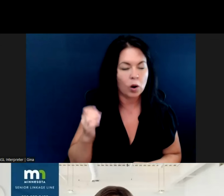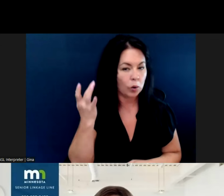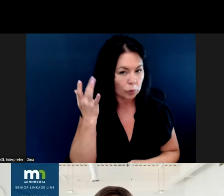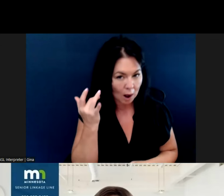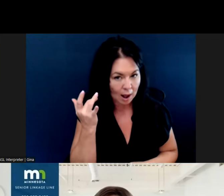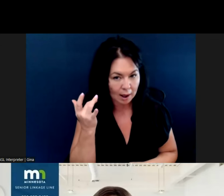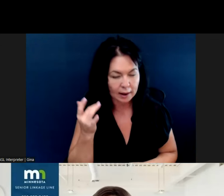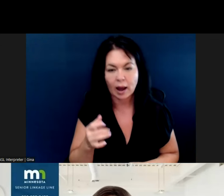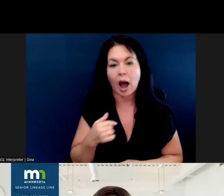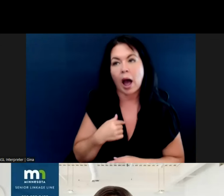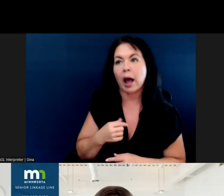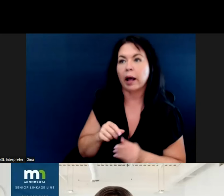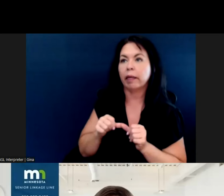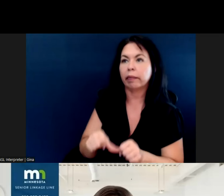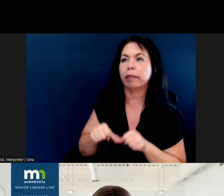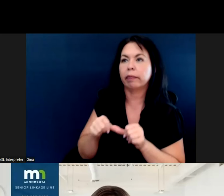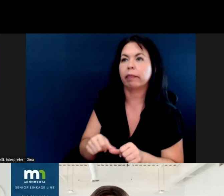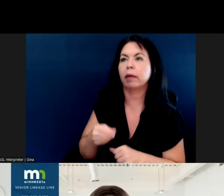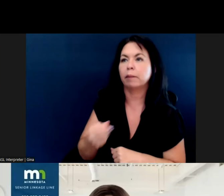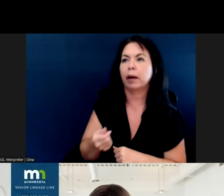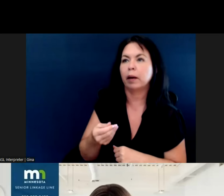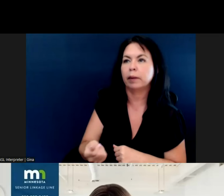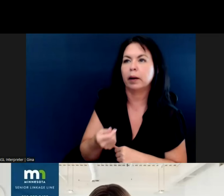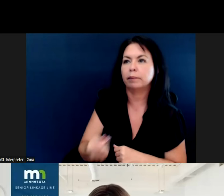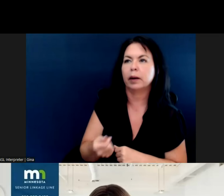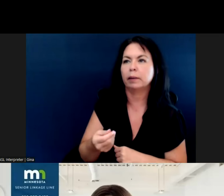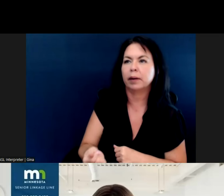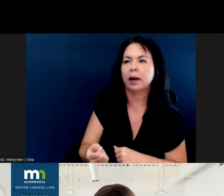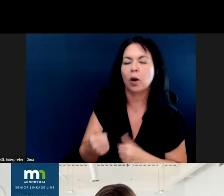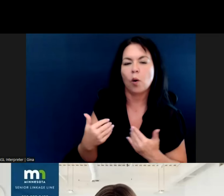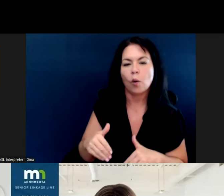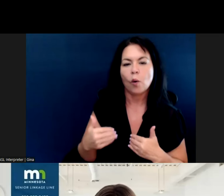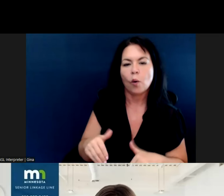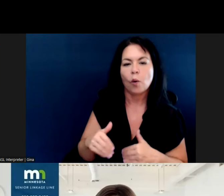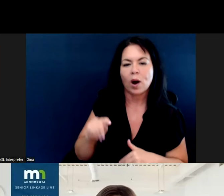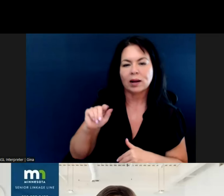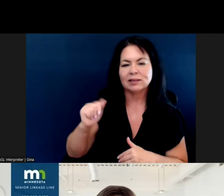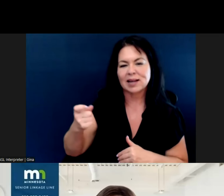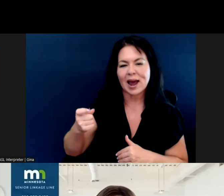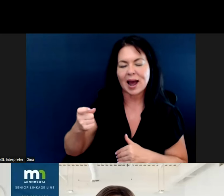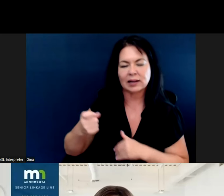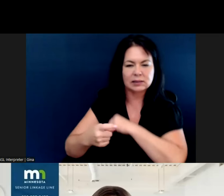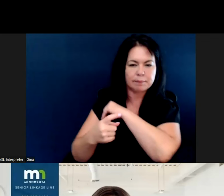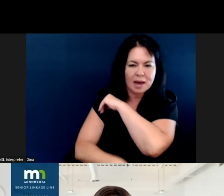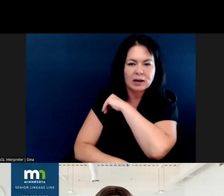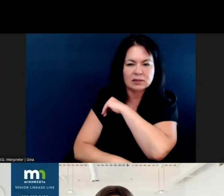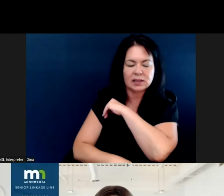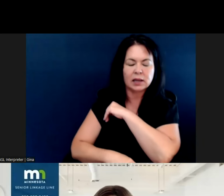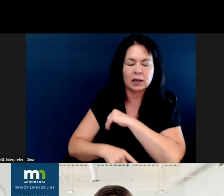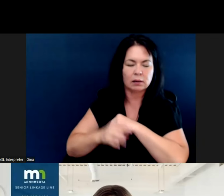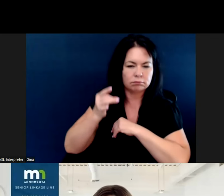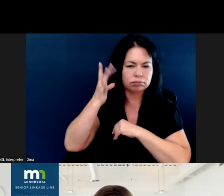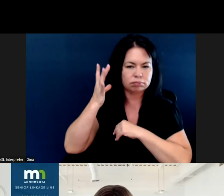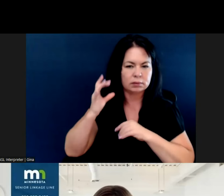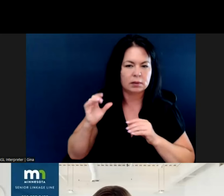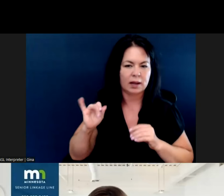those payments, you could face a pretty stiff tax penalty from the IRS. You can still use, so if you have